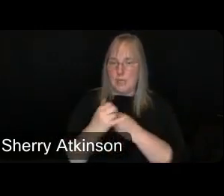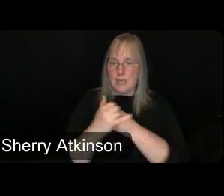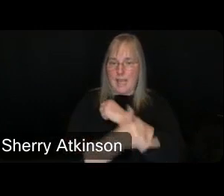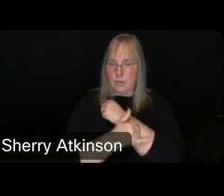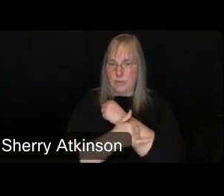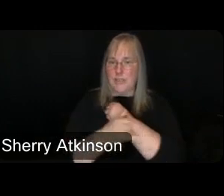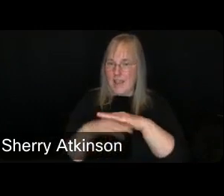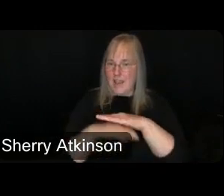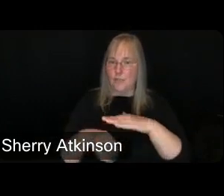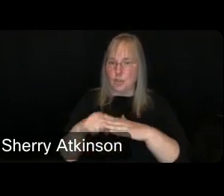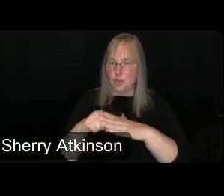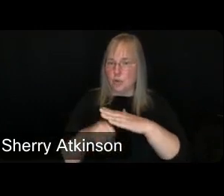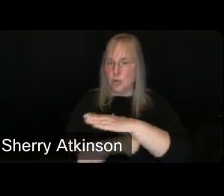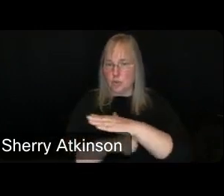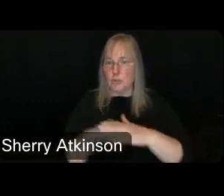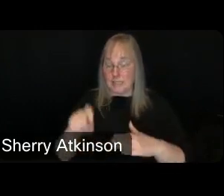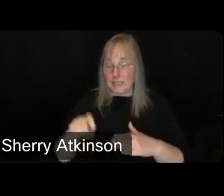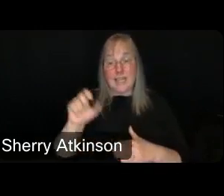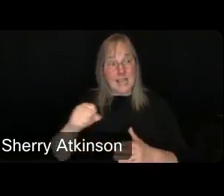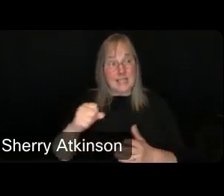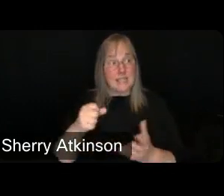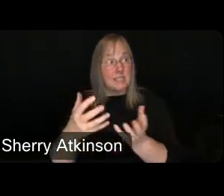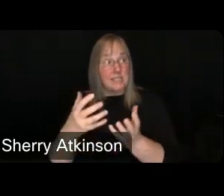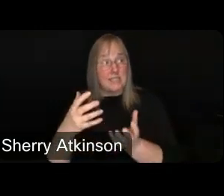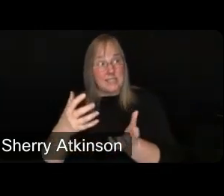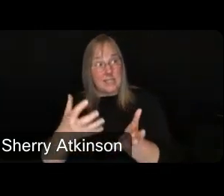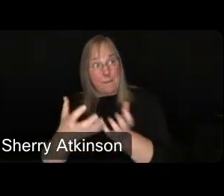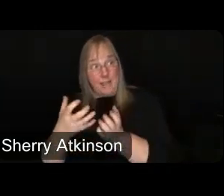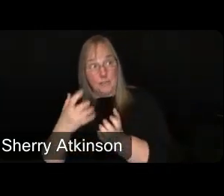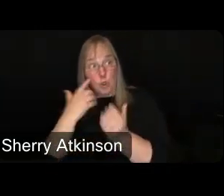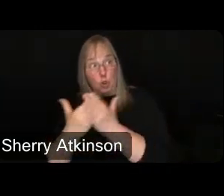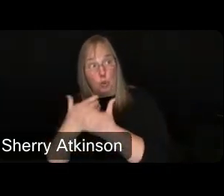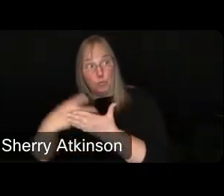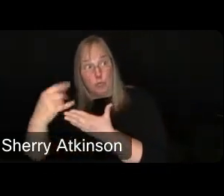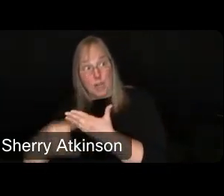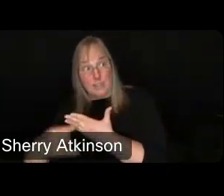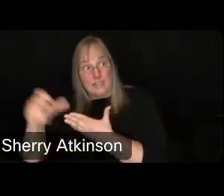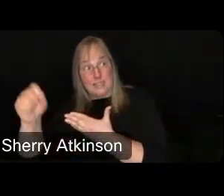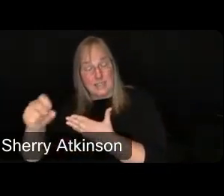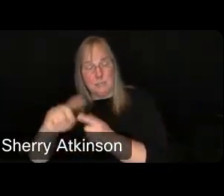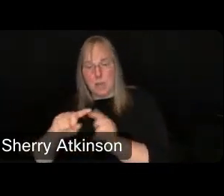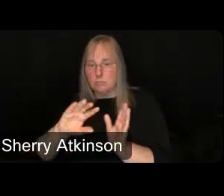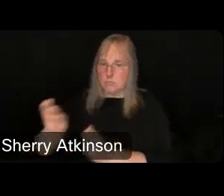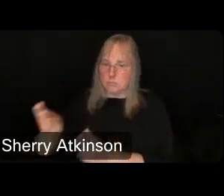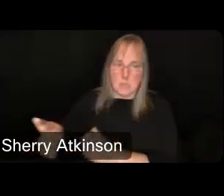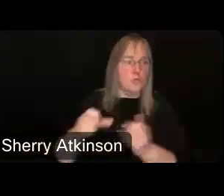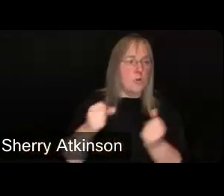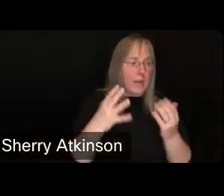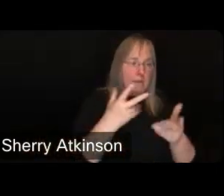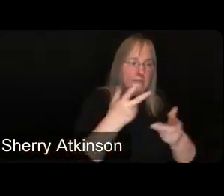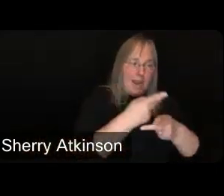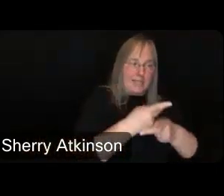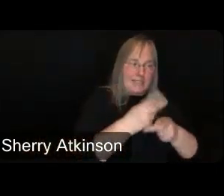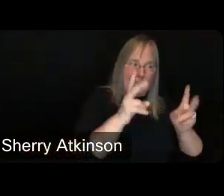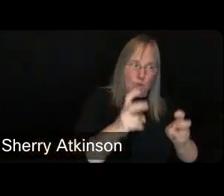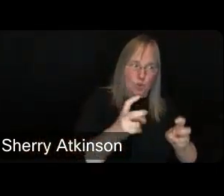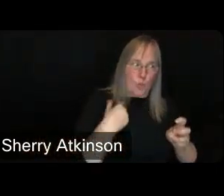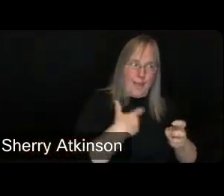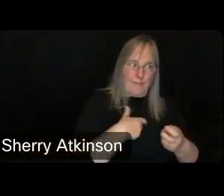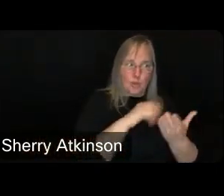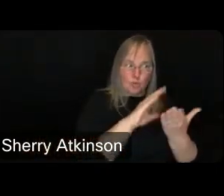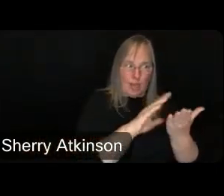are demands for the new project, but there are so many maintenance issues there that we really have to address and find ways to